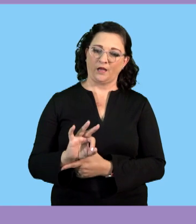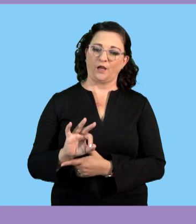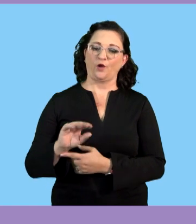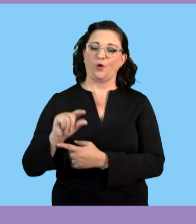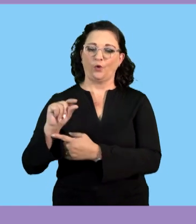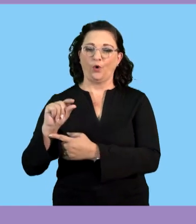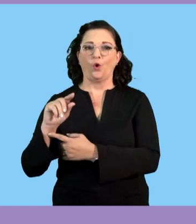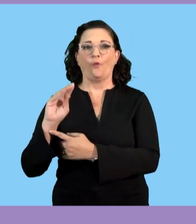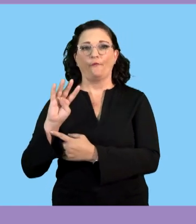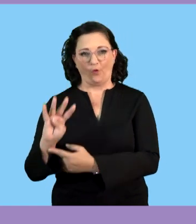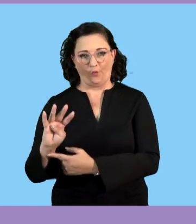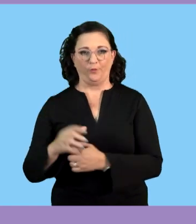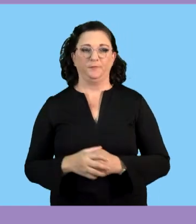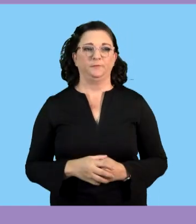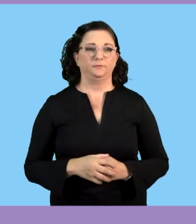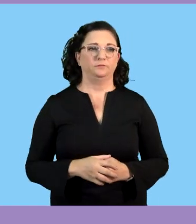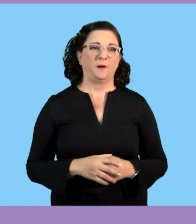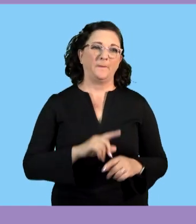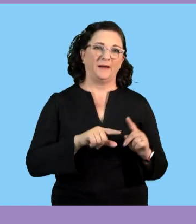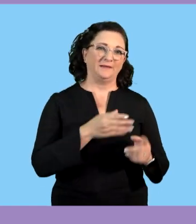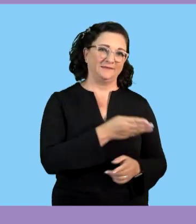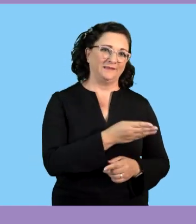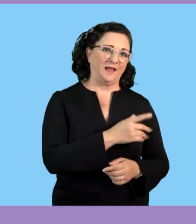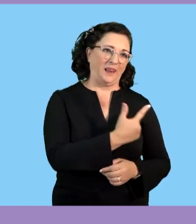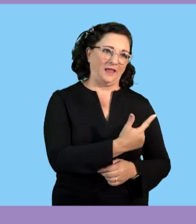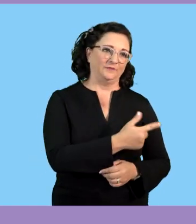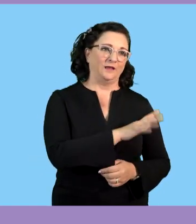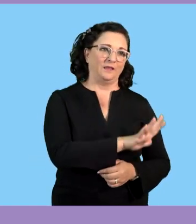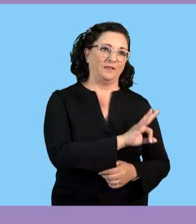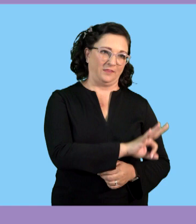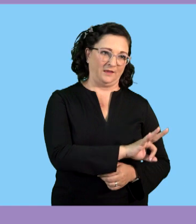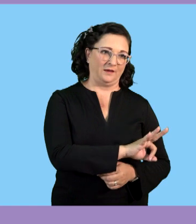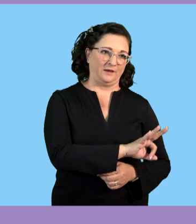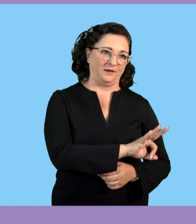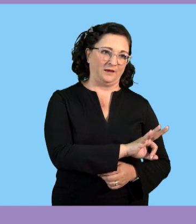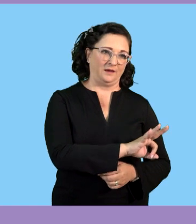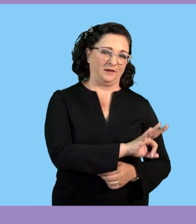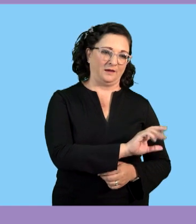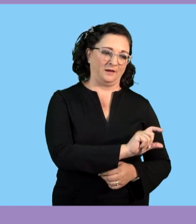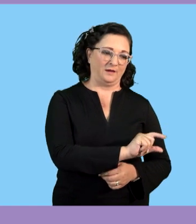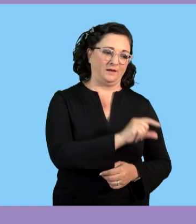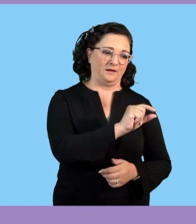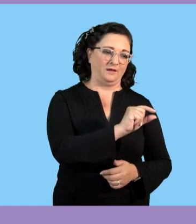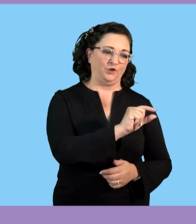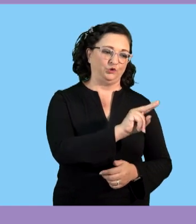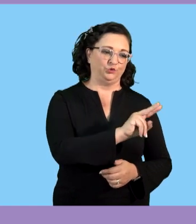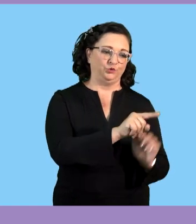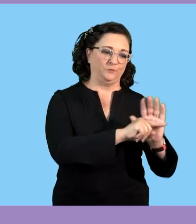is 3 exponent 4. On the left-hand side, of course, we just have that 3 exponent